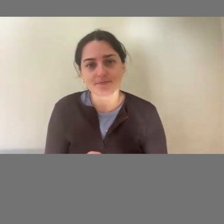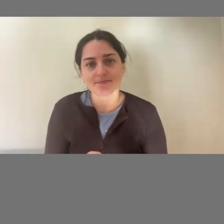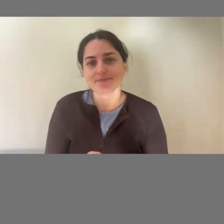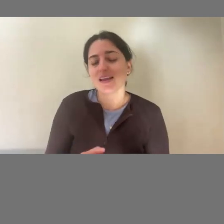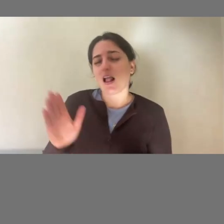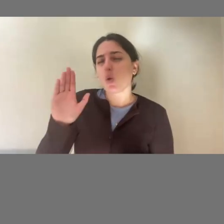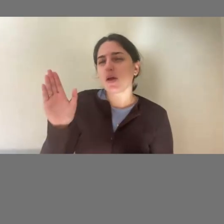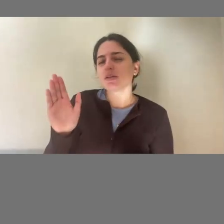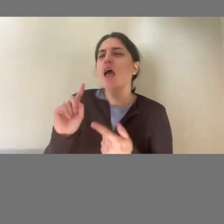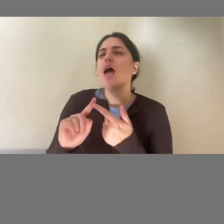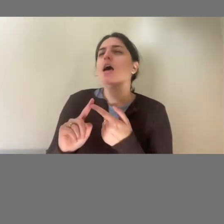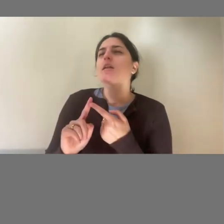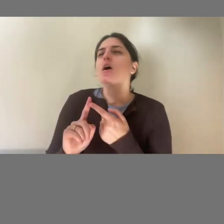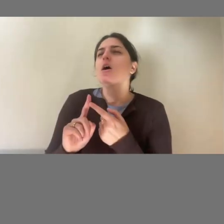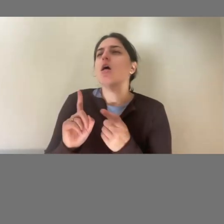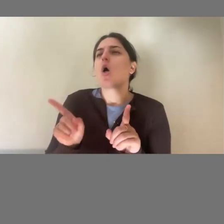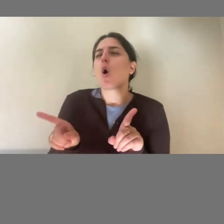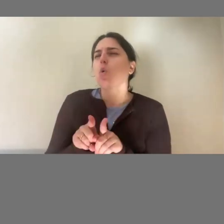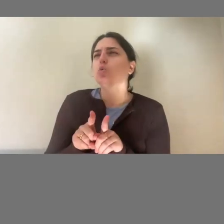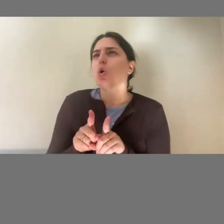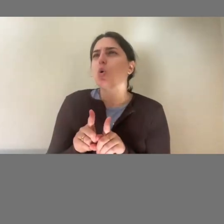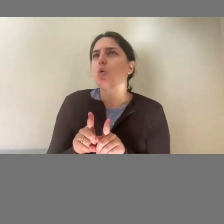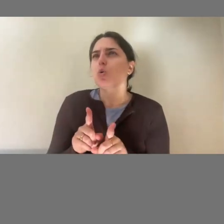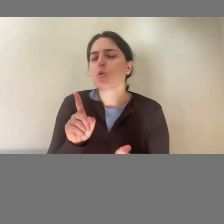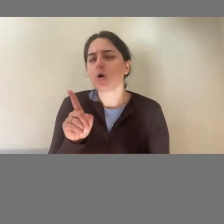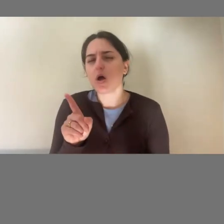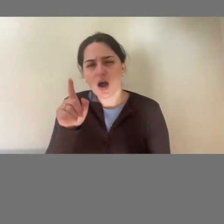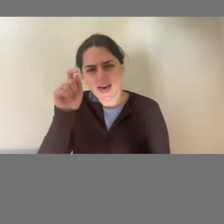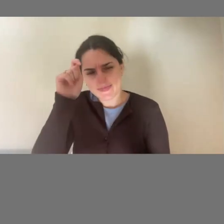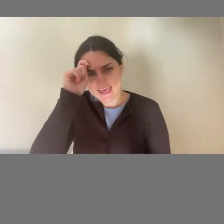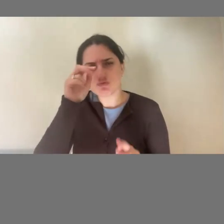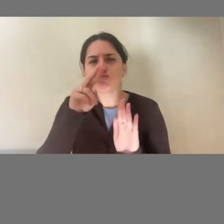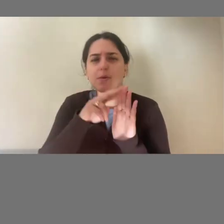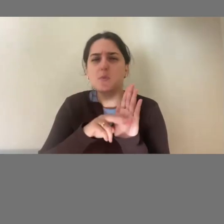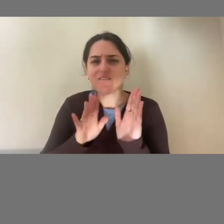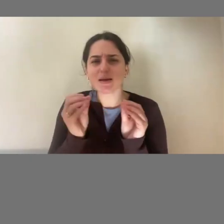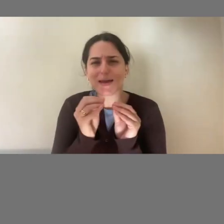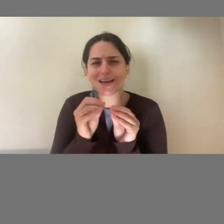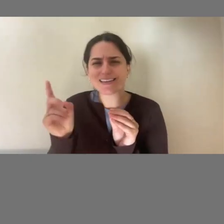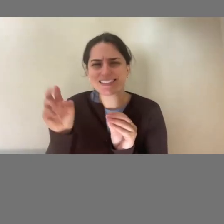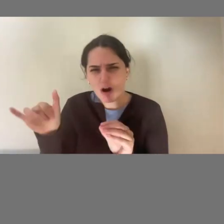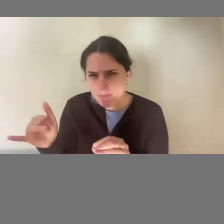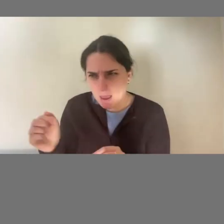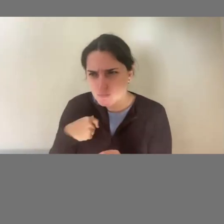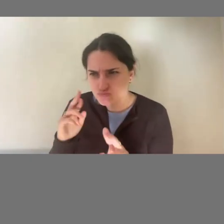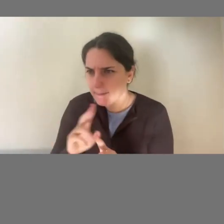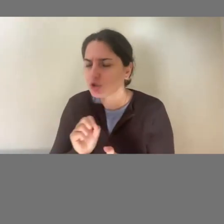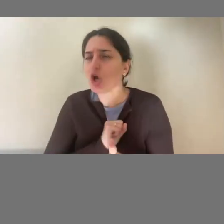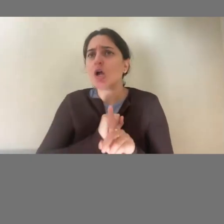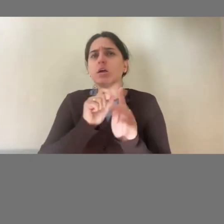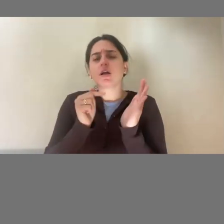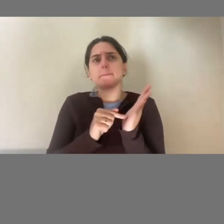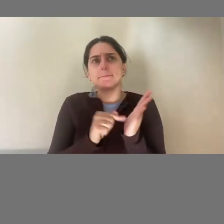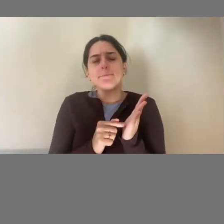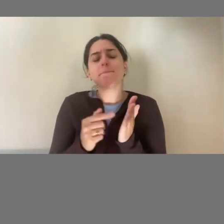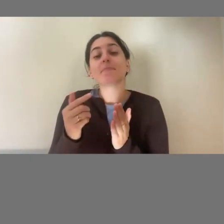There was also I think that was in the report as well, Darren, wasn't it? That if there was